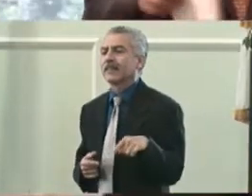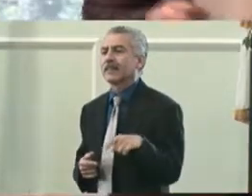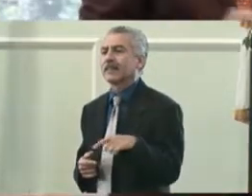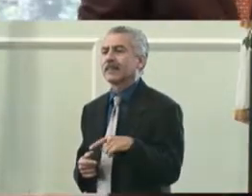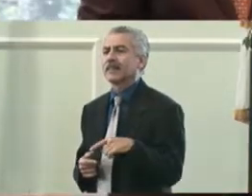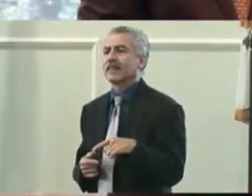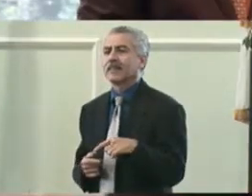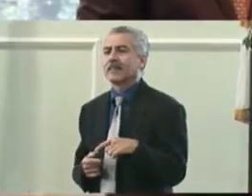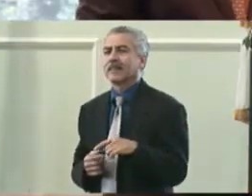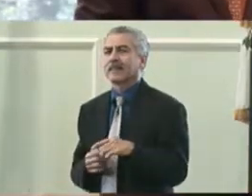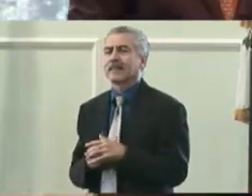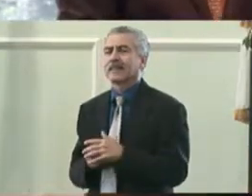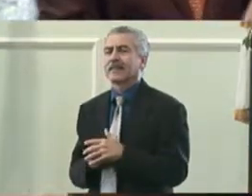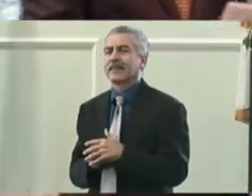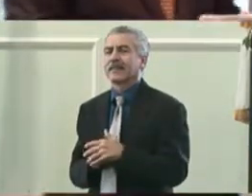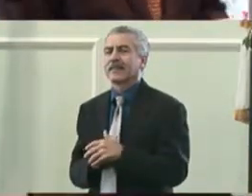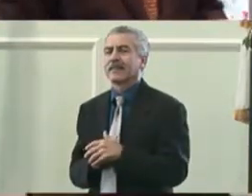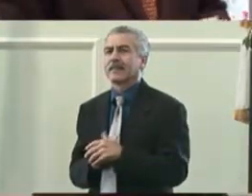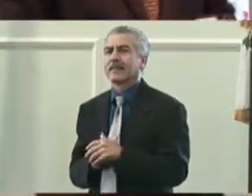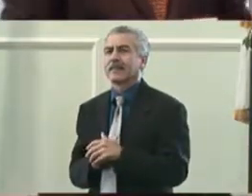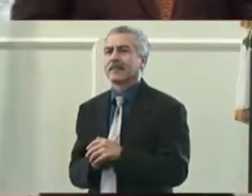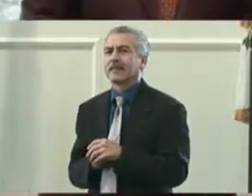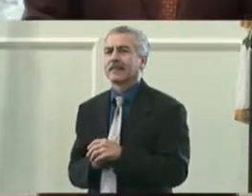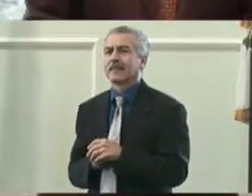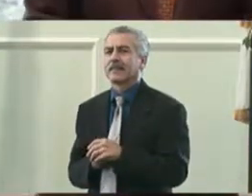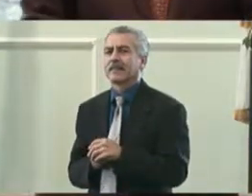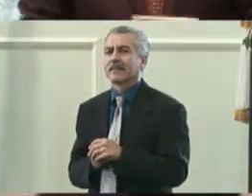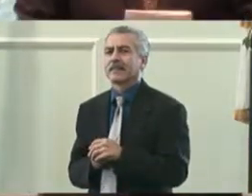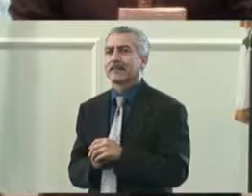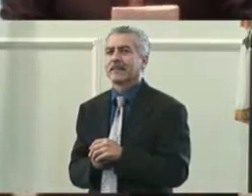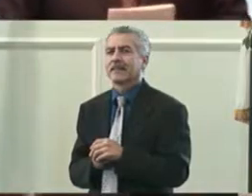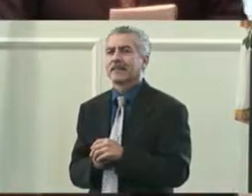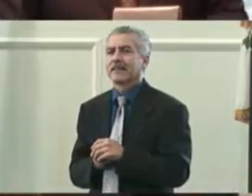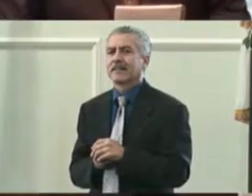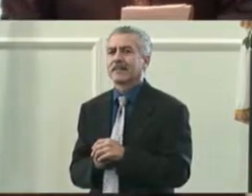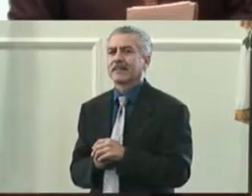you want to look that way? Yeah. There we go.